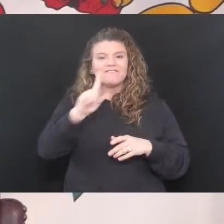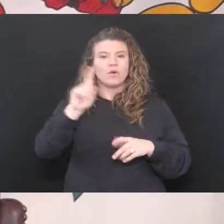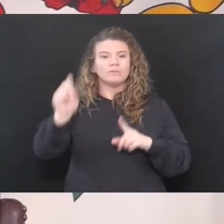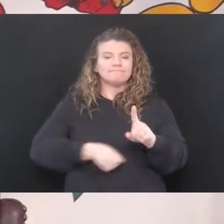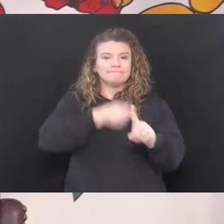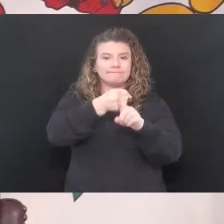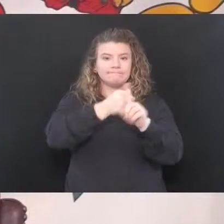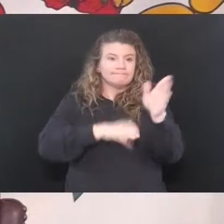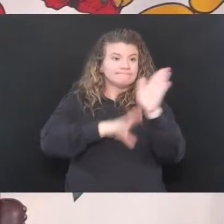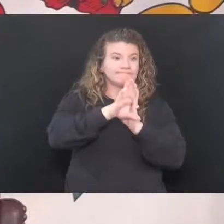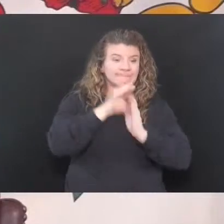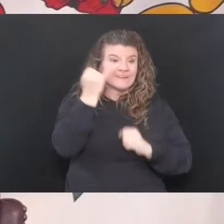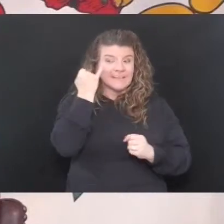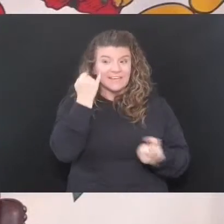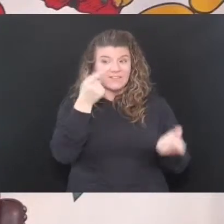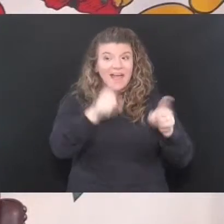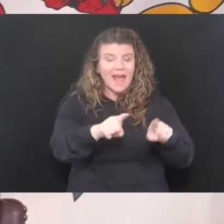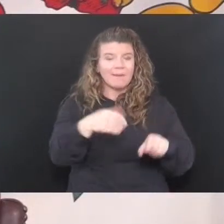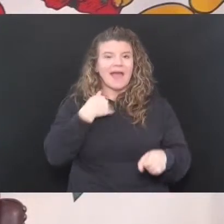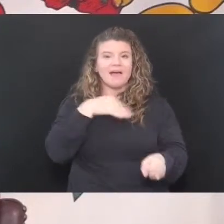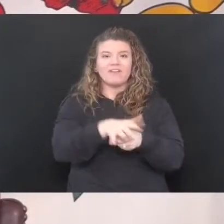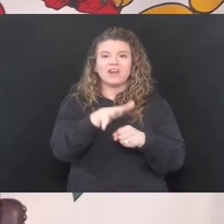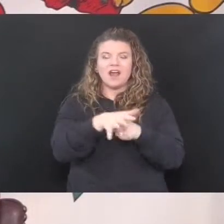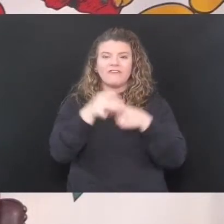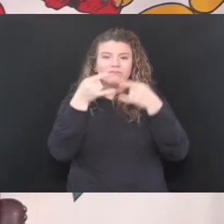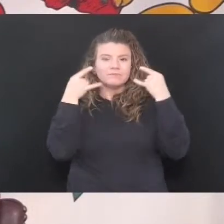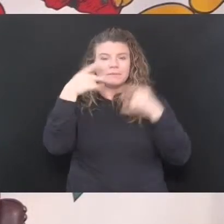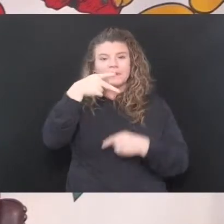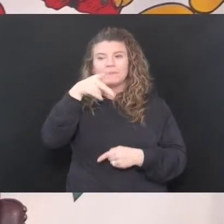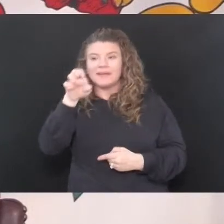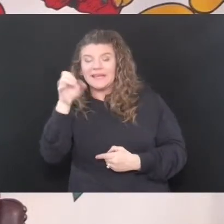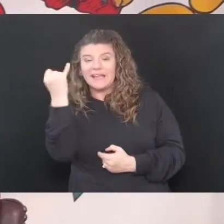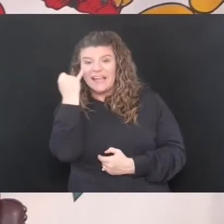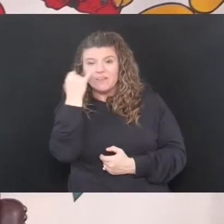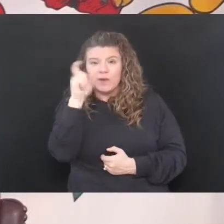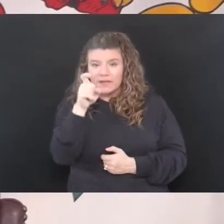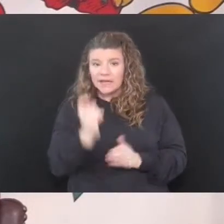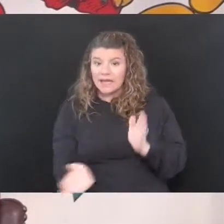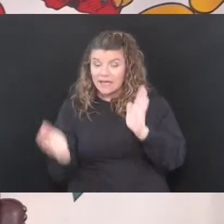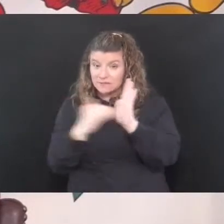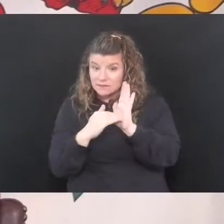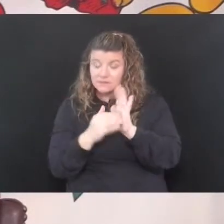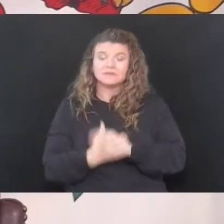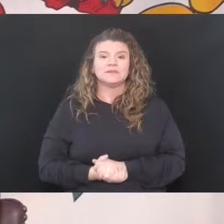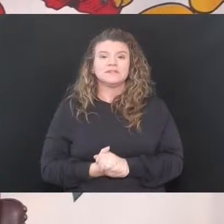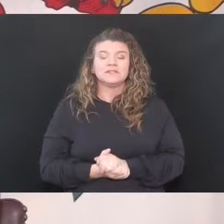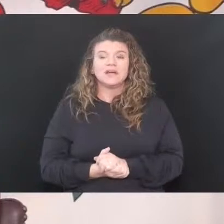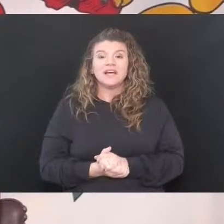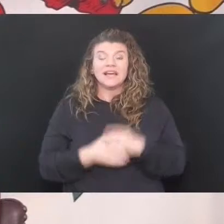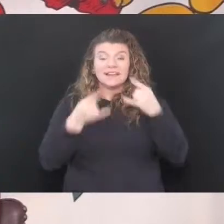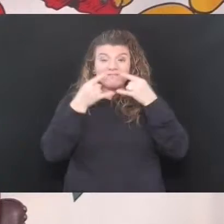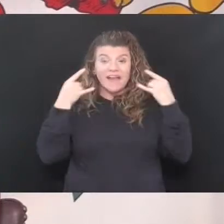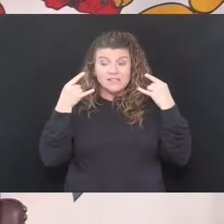and PPE in case we ever need it again. As far as the face coverings, I've covered that just a